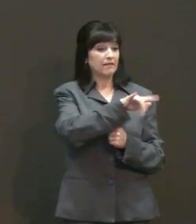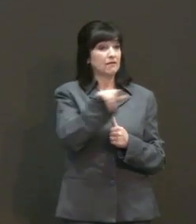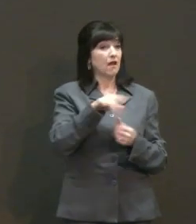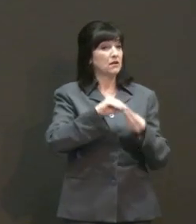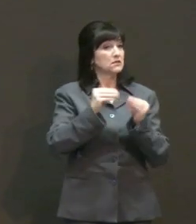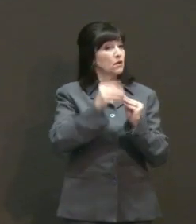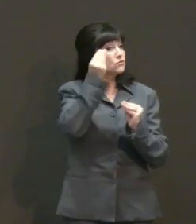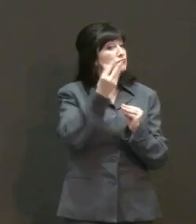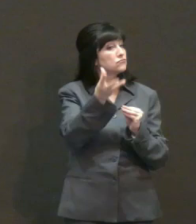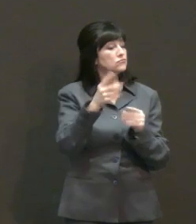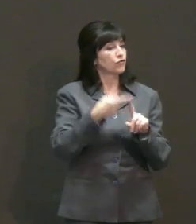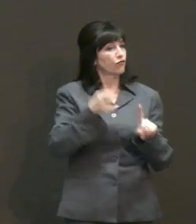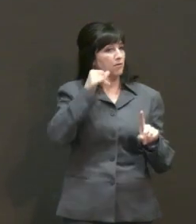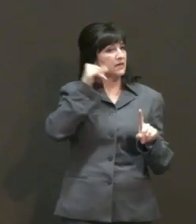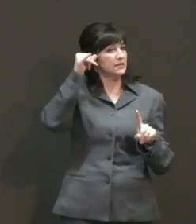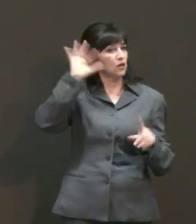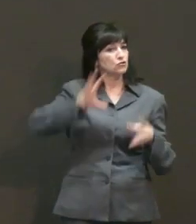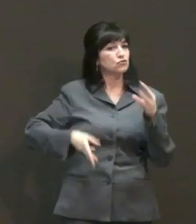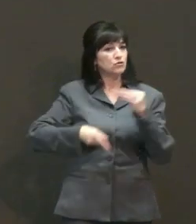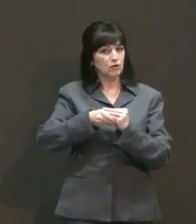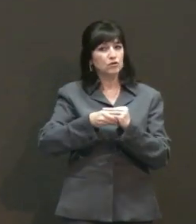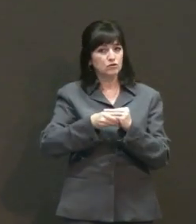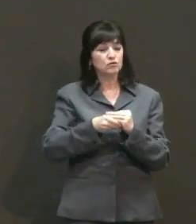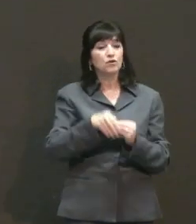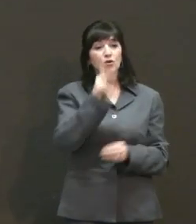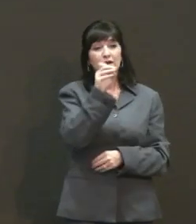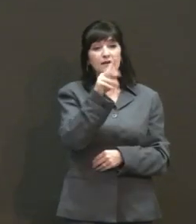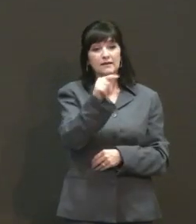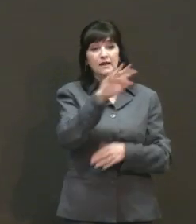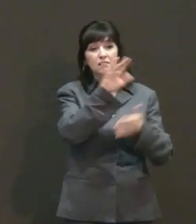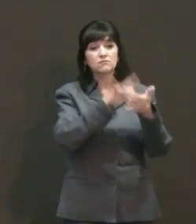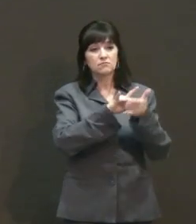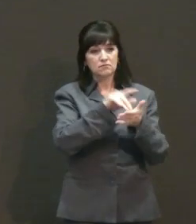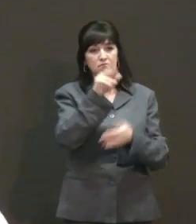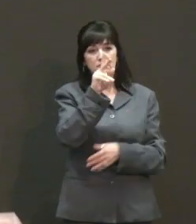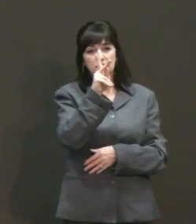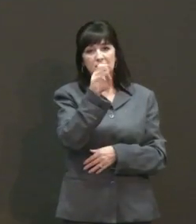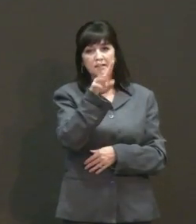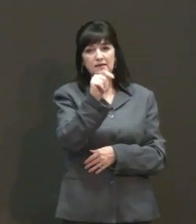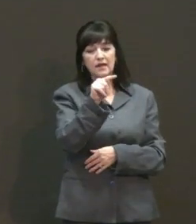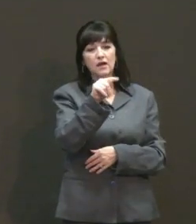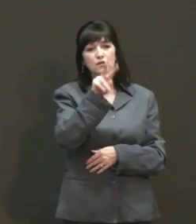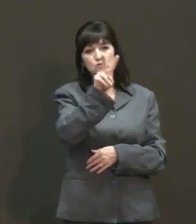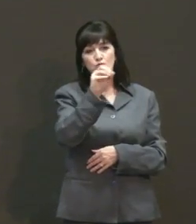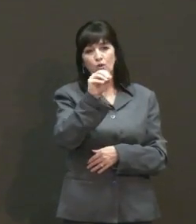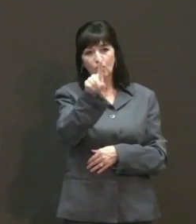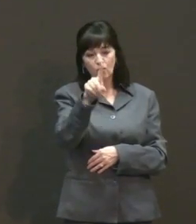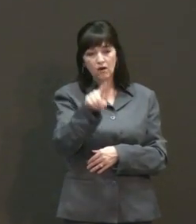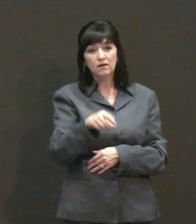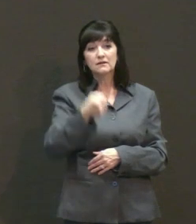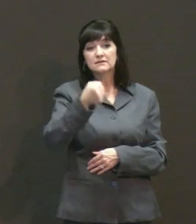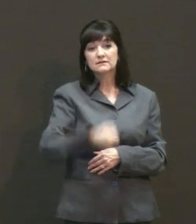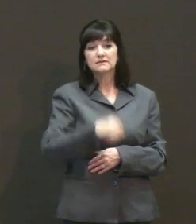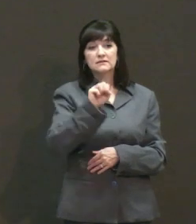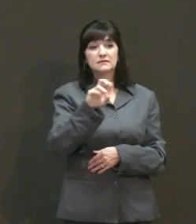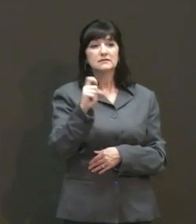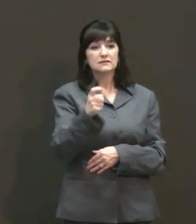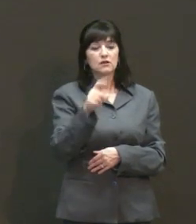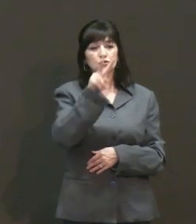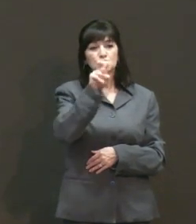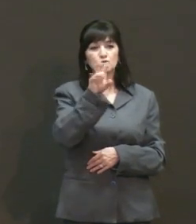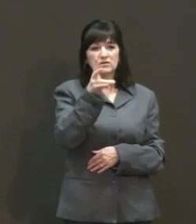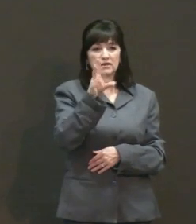course. In Kent County, 201 positive cases, and in Sussex County,